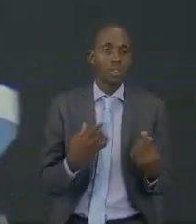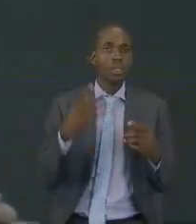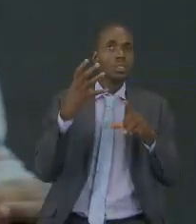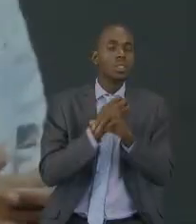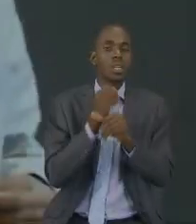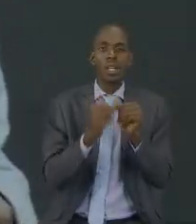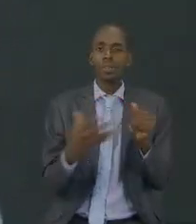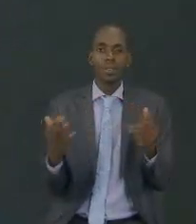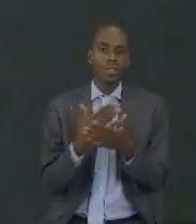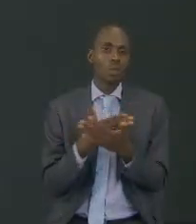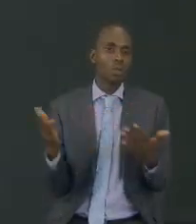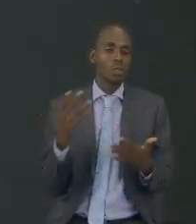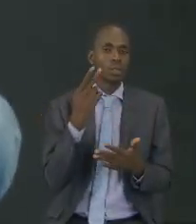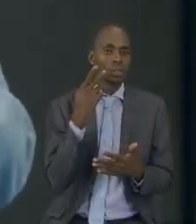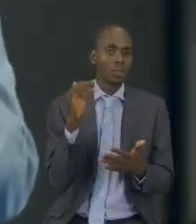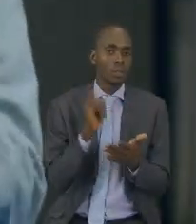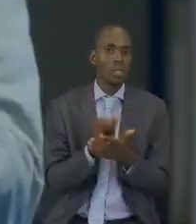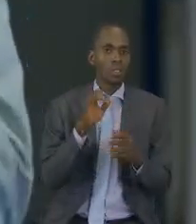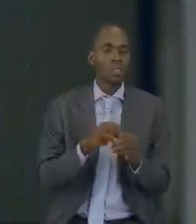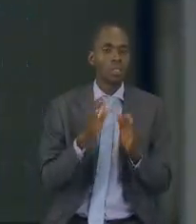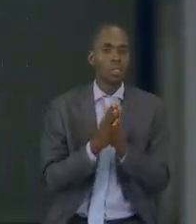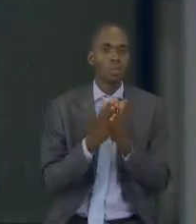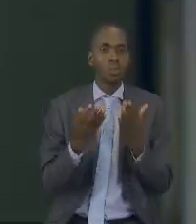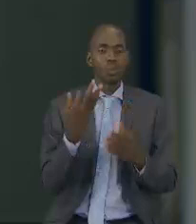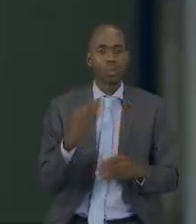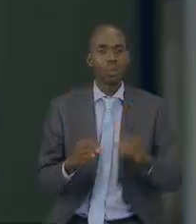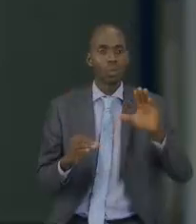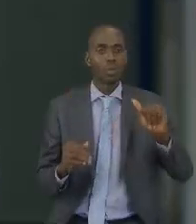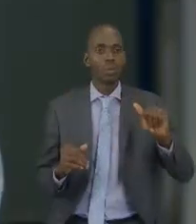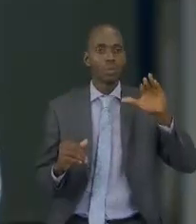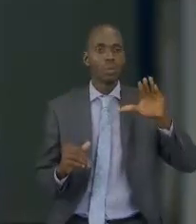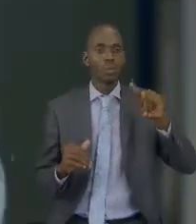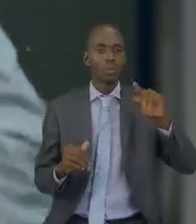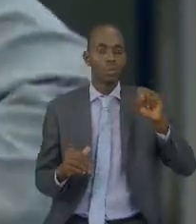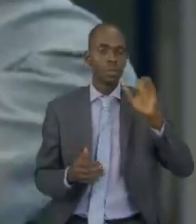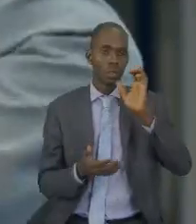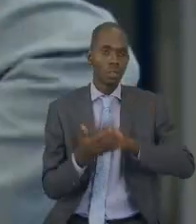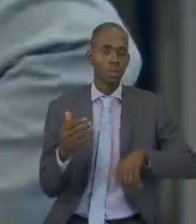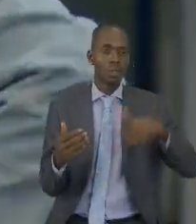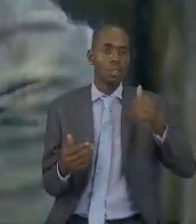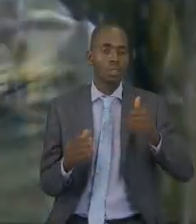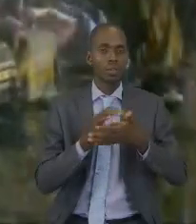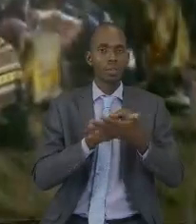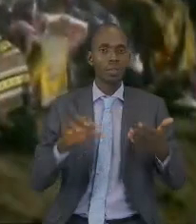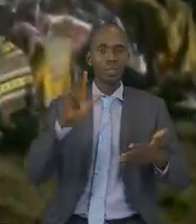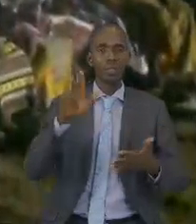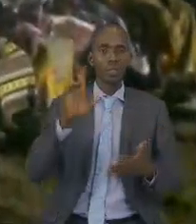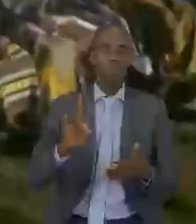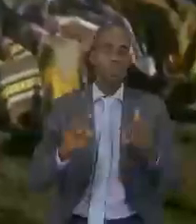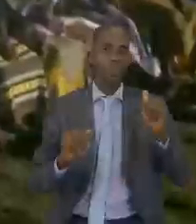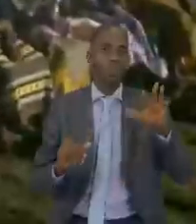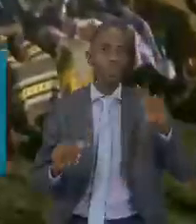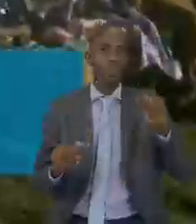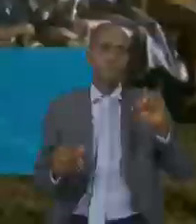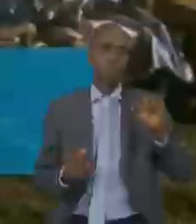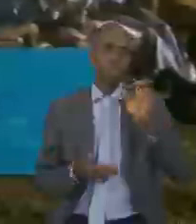away. Look at that in Acts chapter 10. Reading from verse 38. Acts